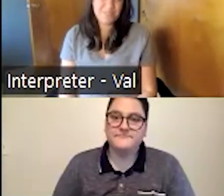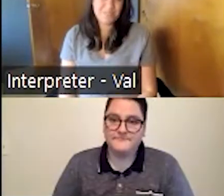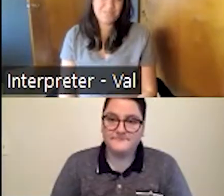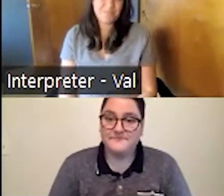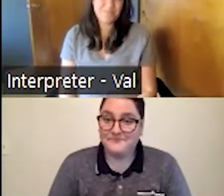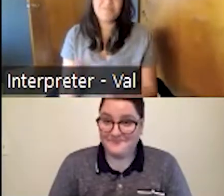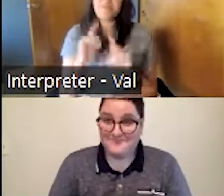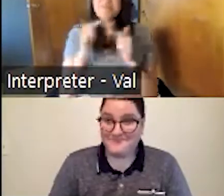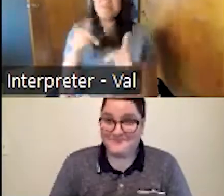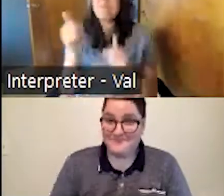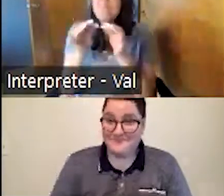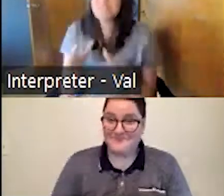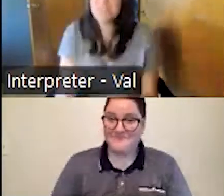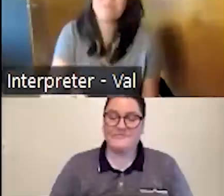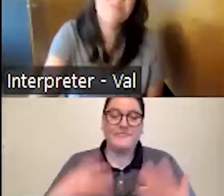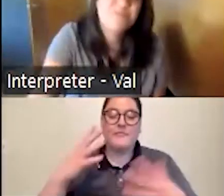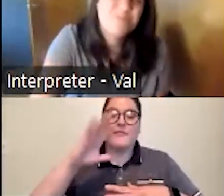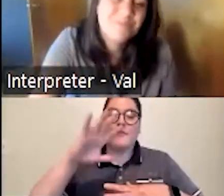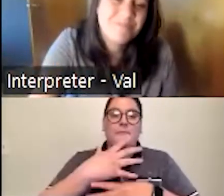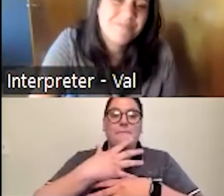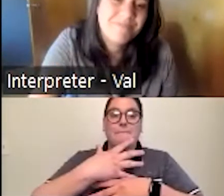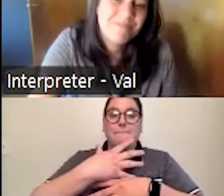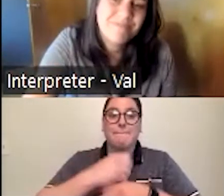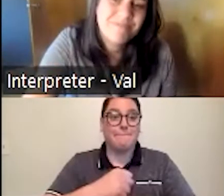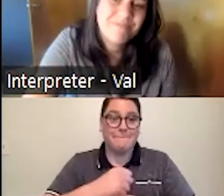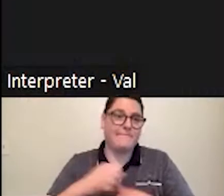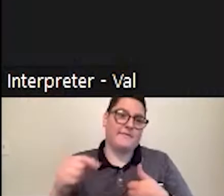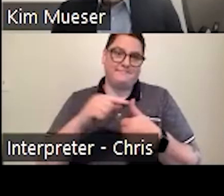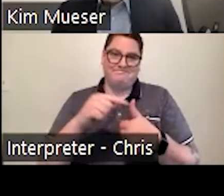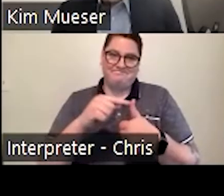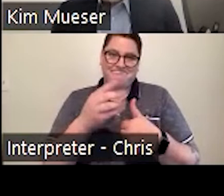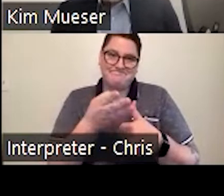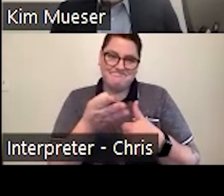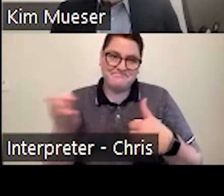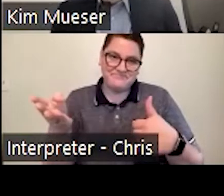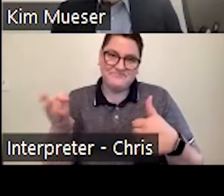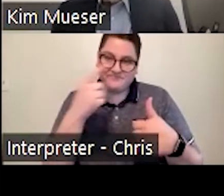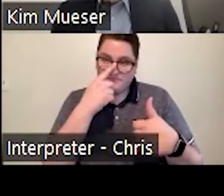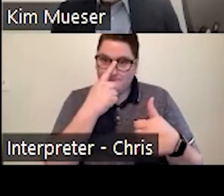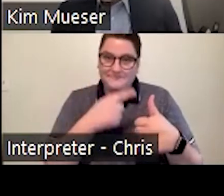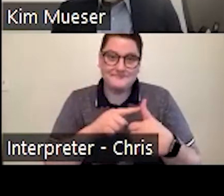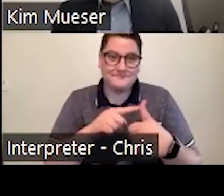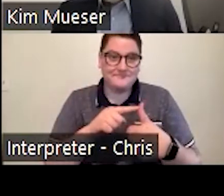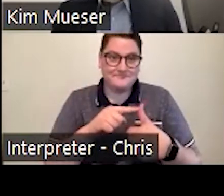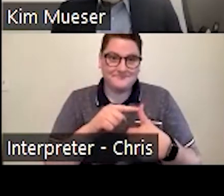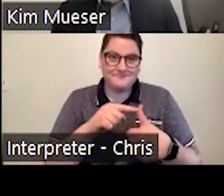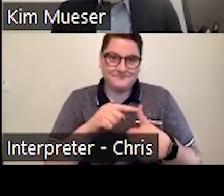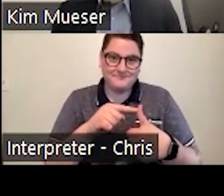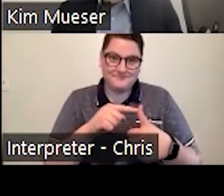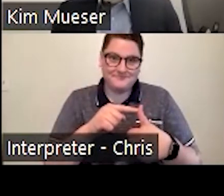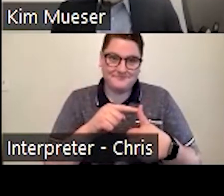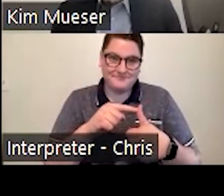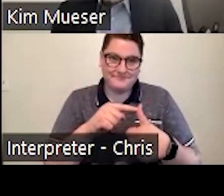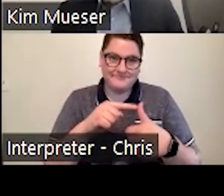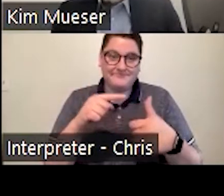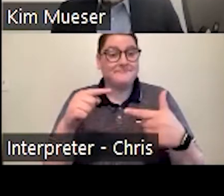up, the CBT for PTSD program is effective in treating PTSD and related outcomes in people with serious mental illness.